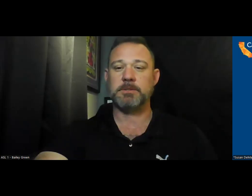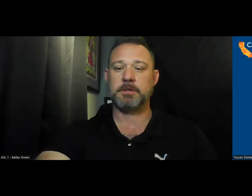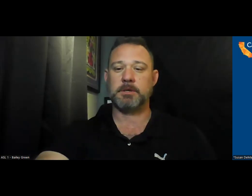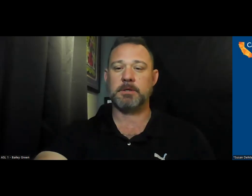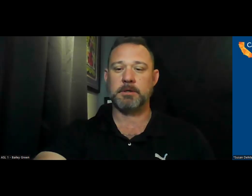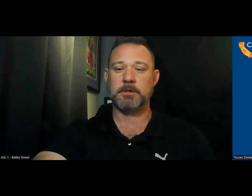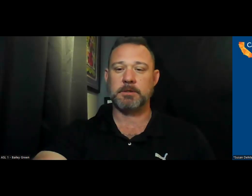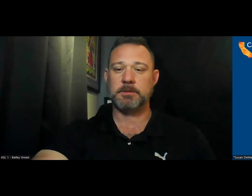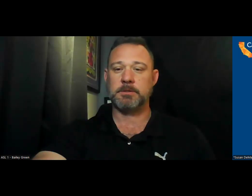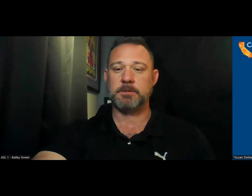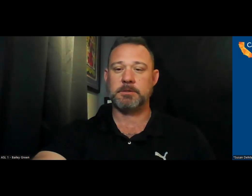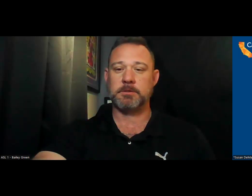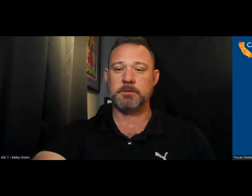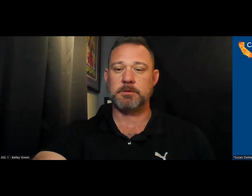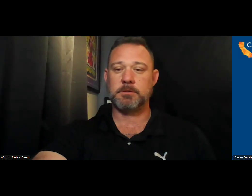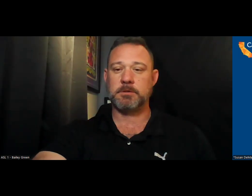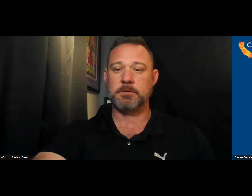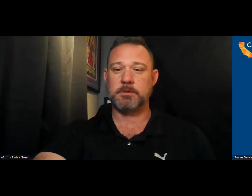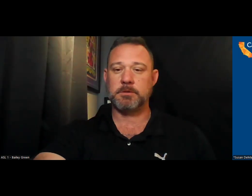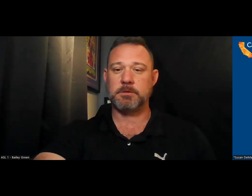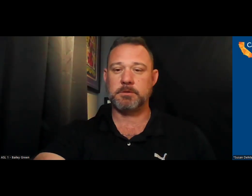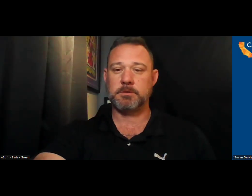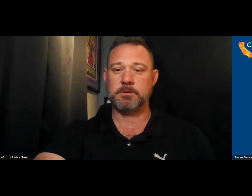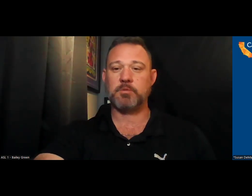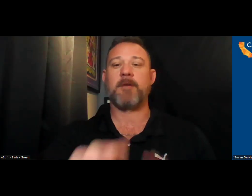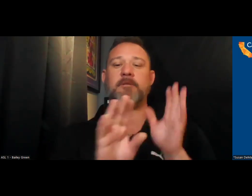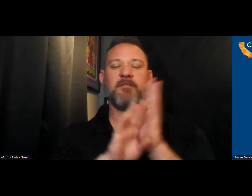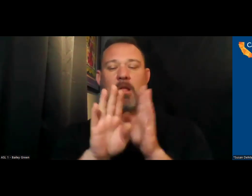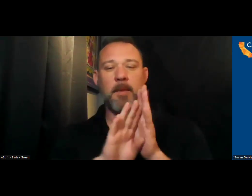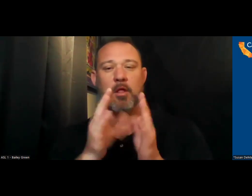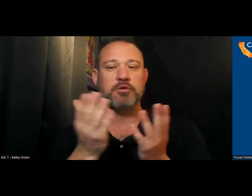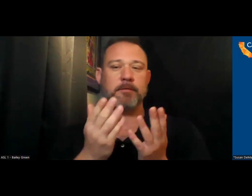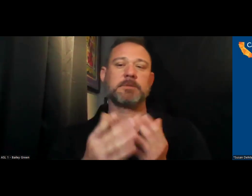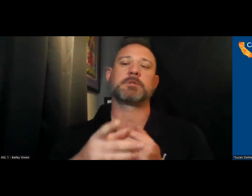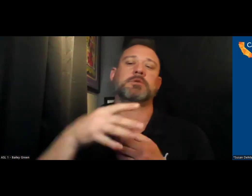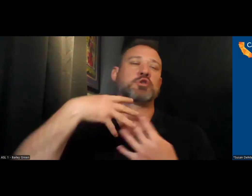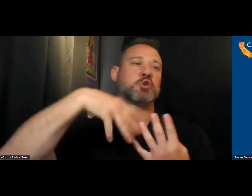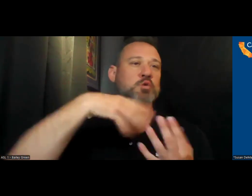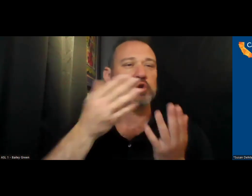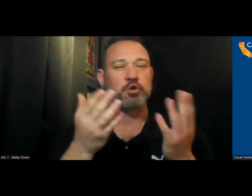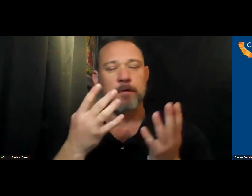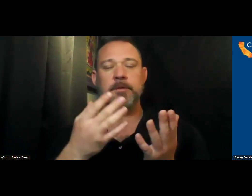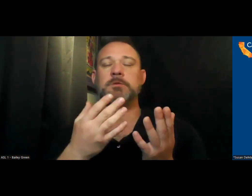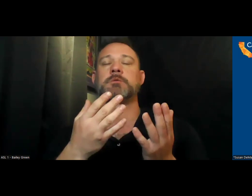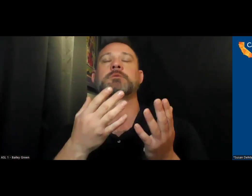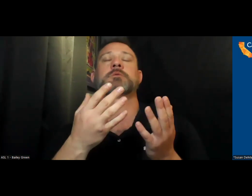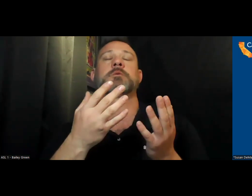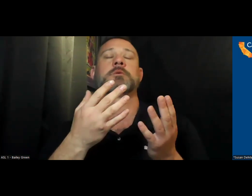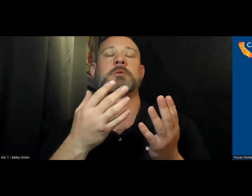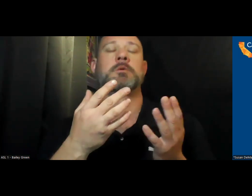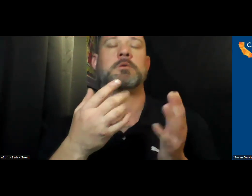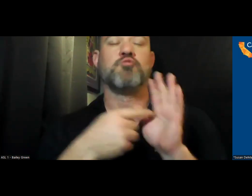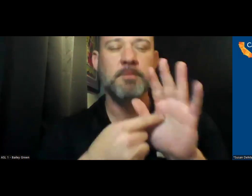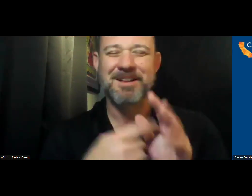at the start of the meeting, we have Department of Developmental Services and Department of Social Services represented, and others are joining throughout the